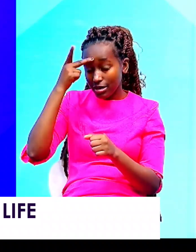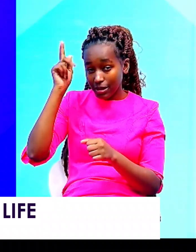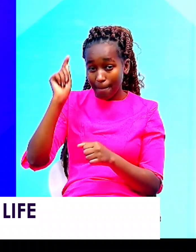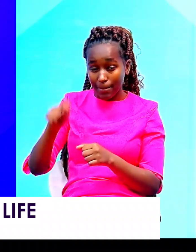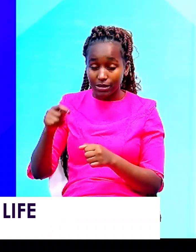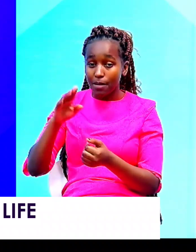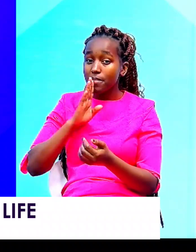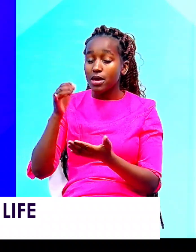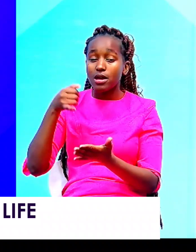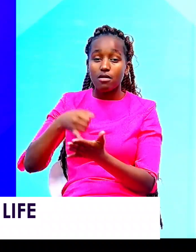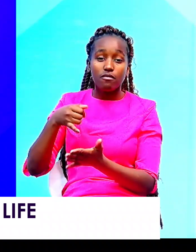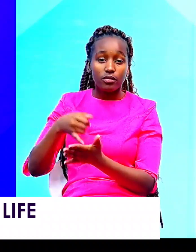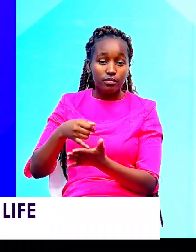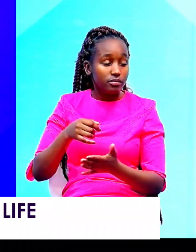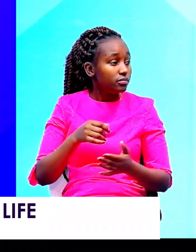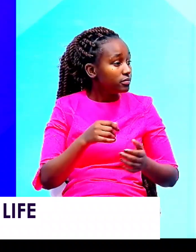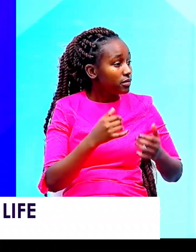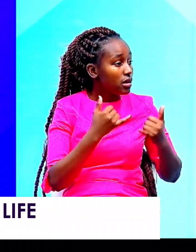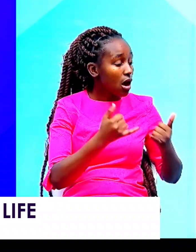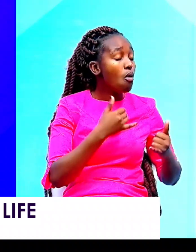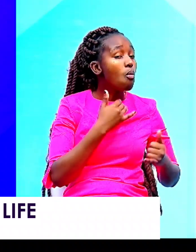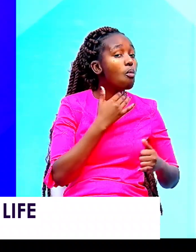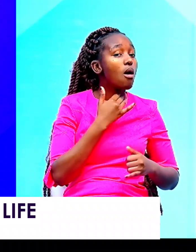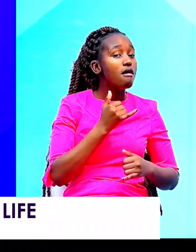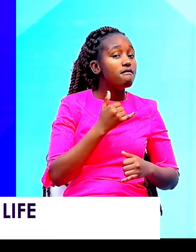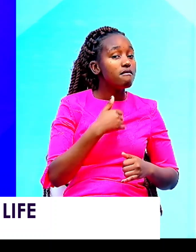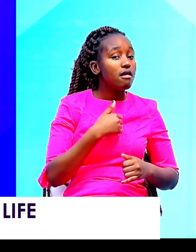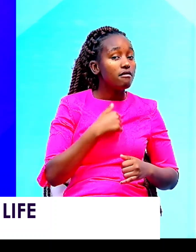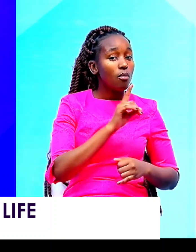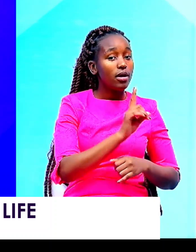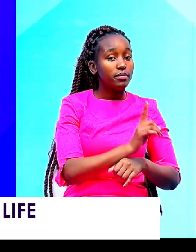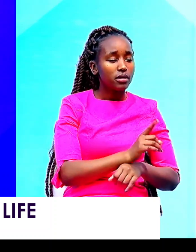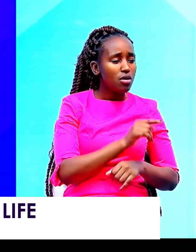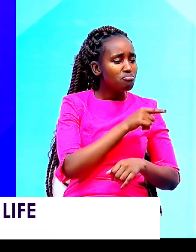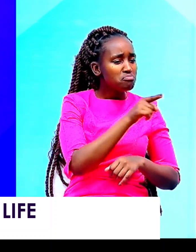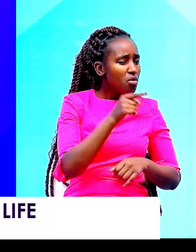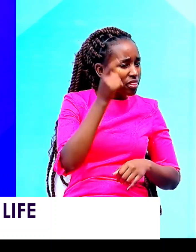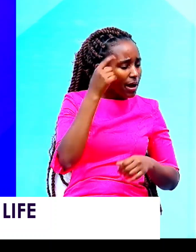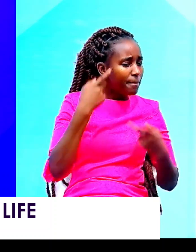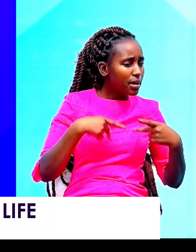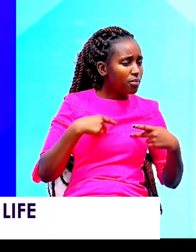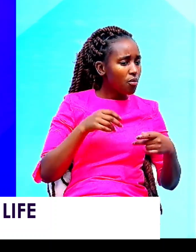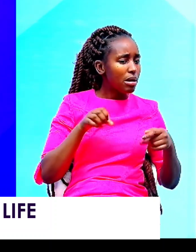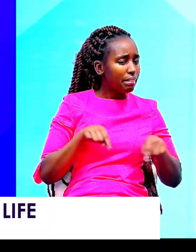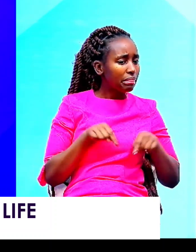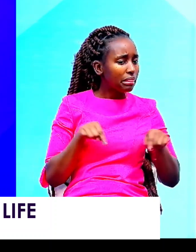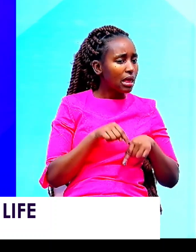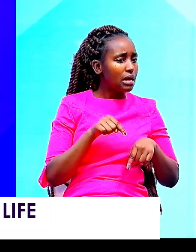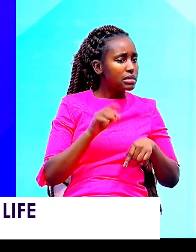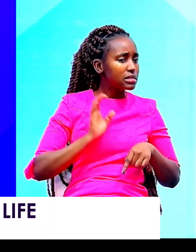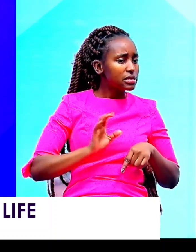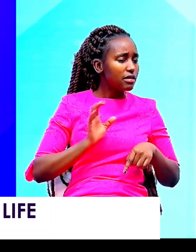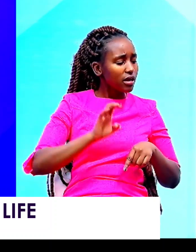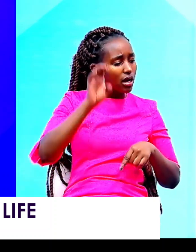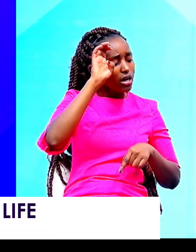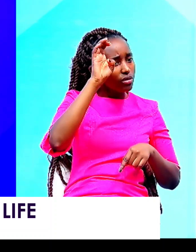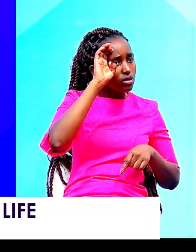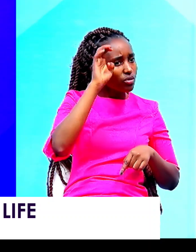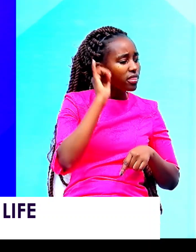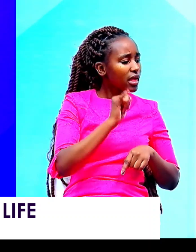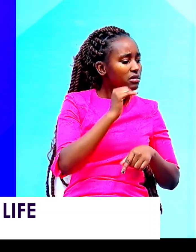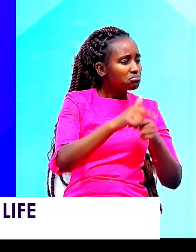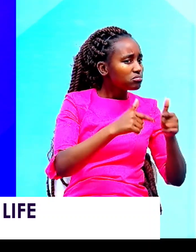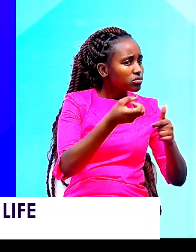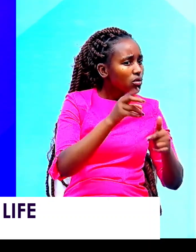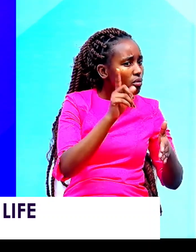minute in this. Because time is over. Yes. Do we fear civic engagement? Because after you've done civic education, what